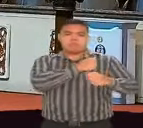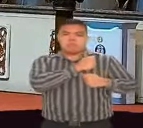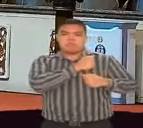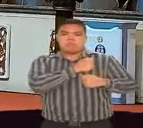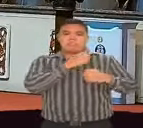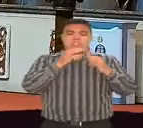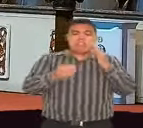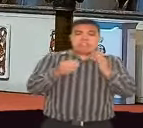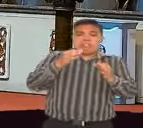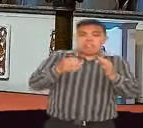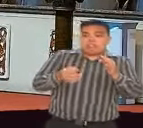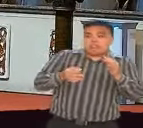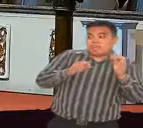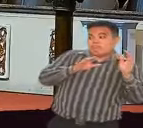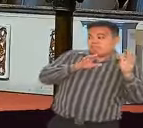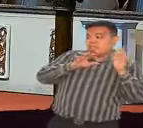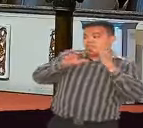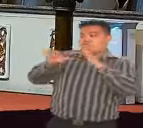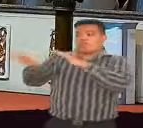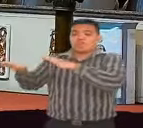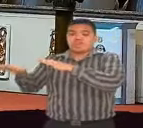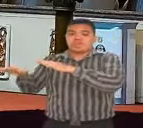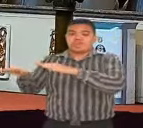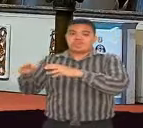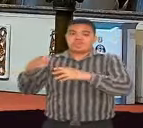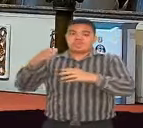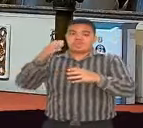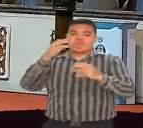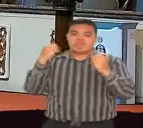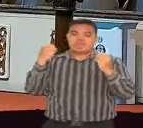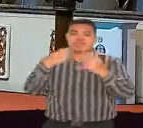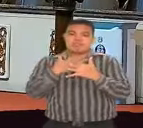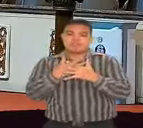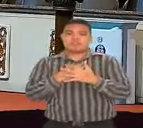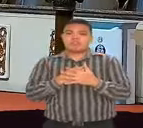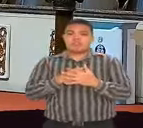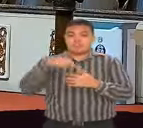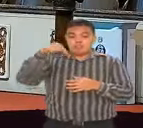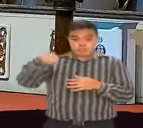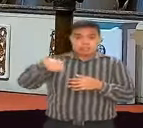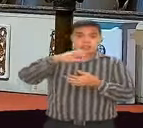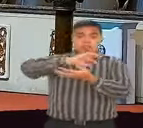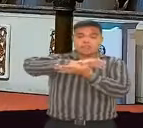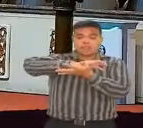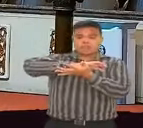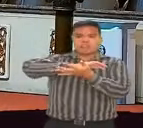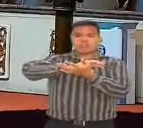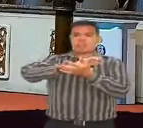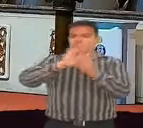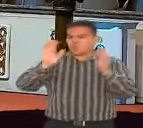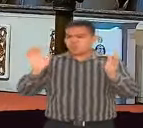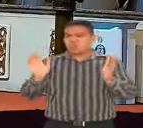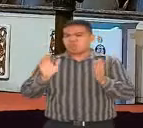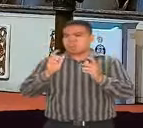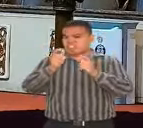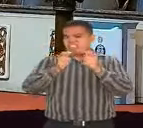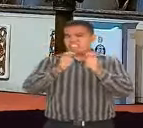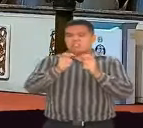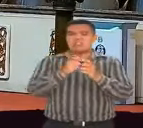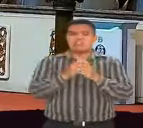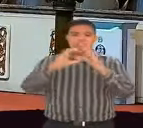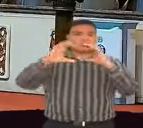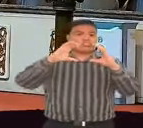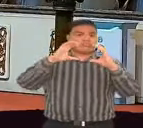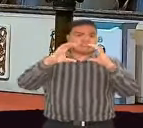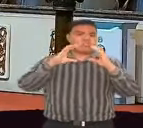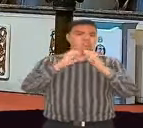we will infect others with fear. Kaning COVID challenge ba yan ni? This is really